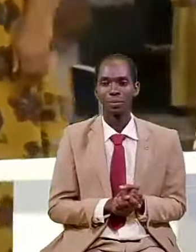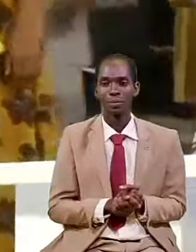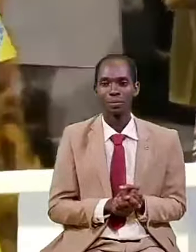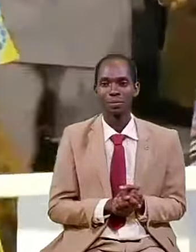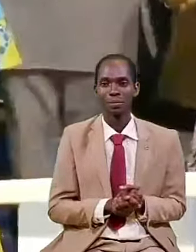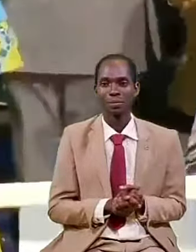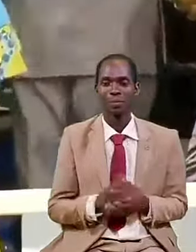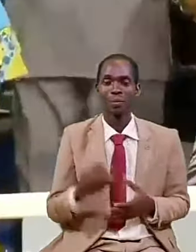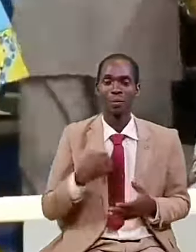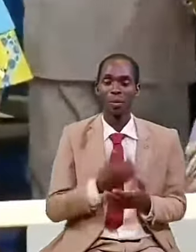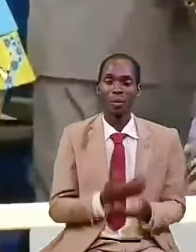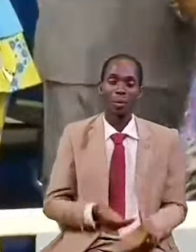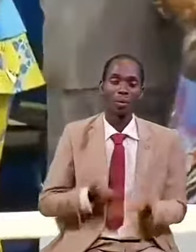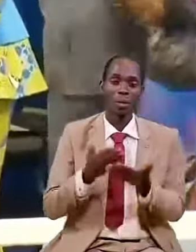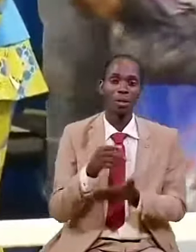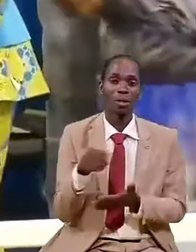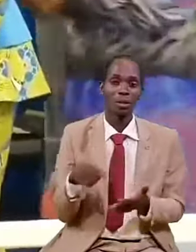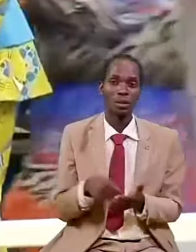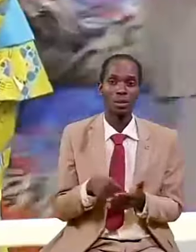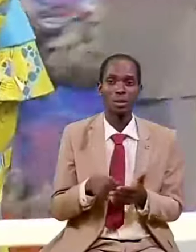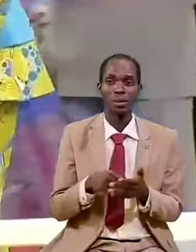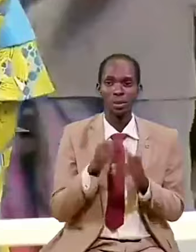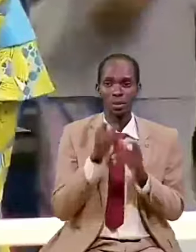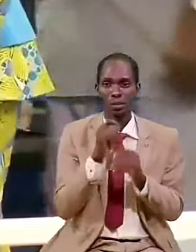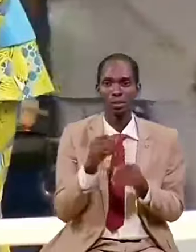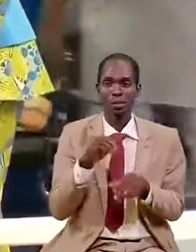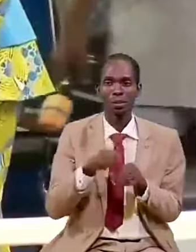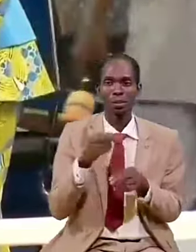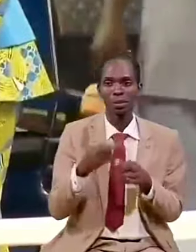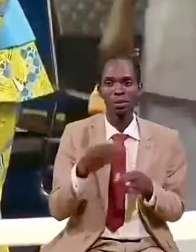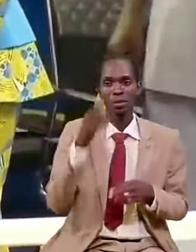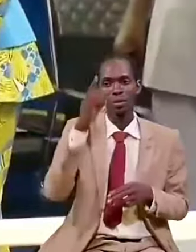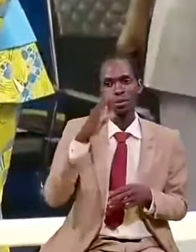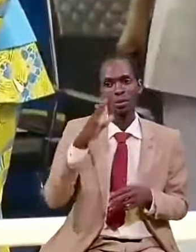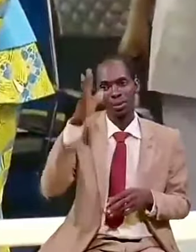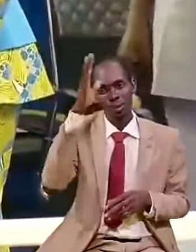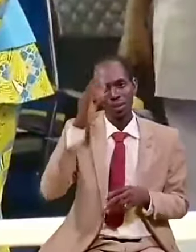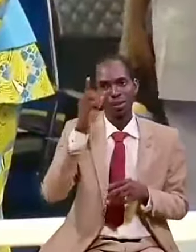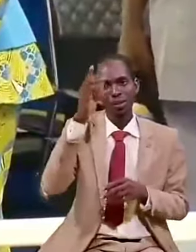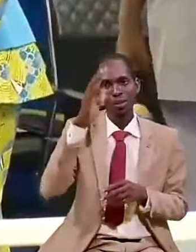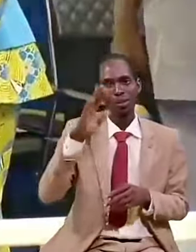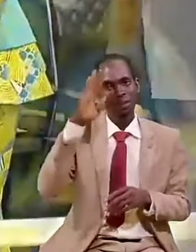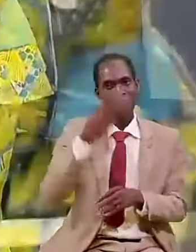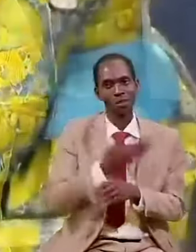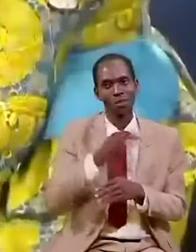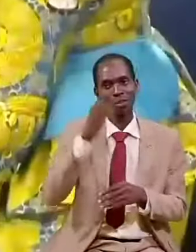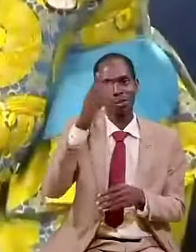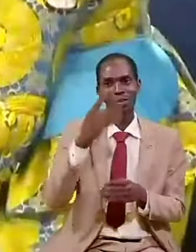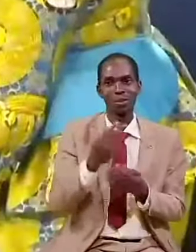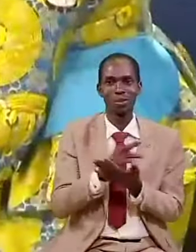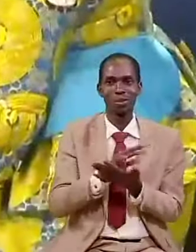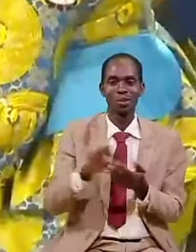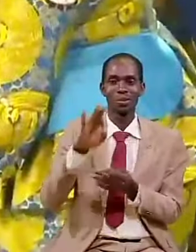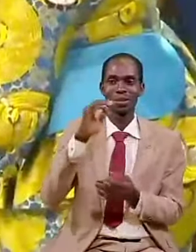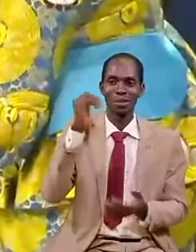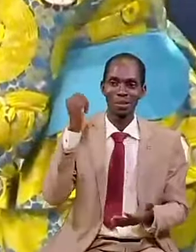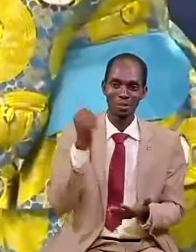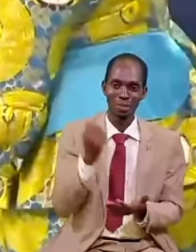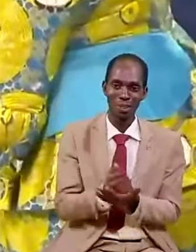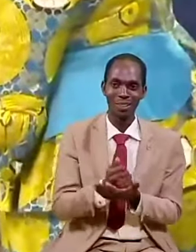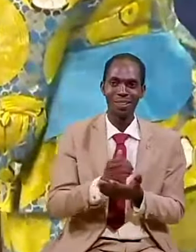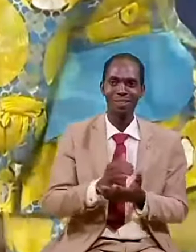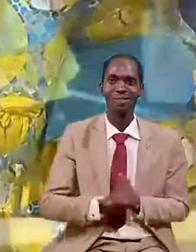We present this award in the name of God the Father, God the Son, and God the Holy Spirit. Amen.